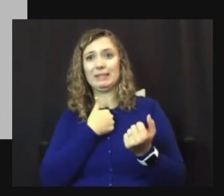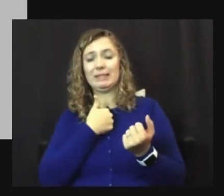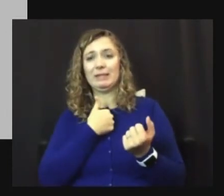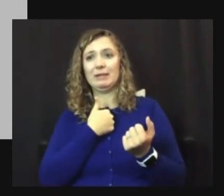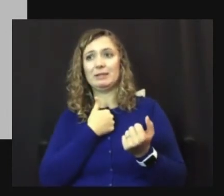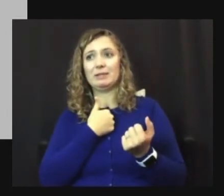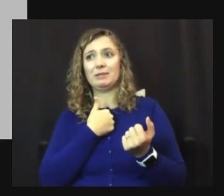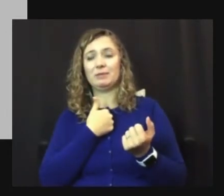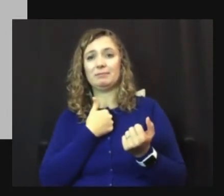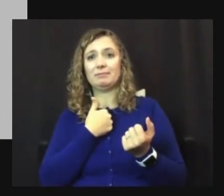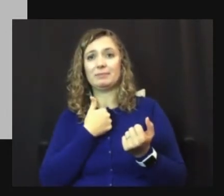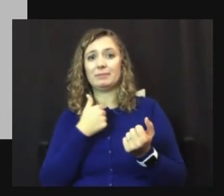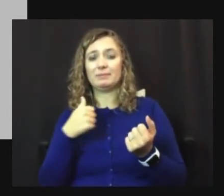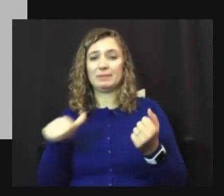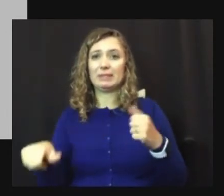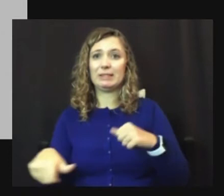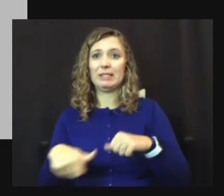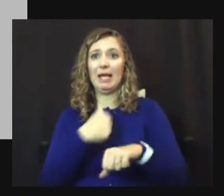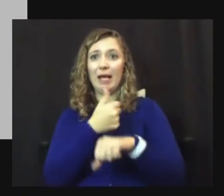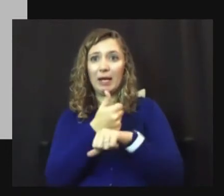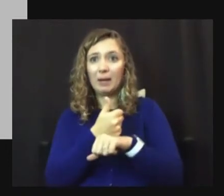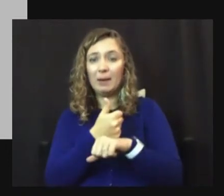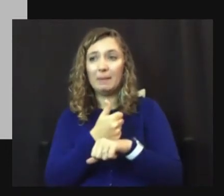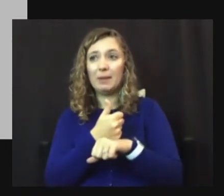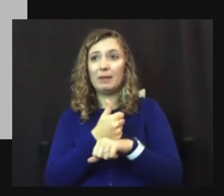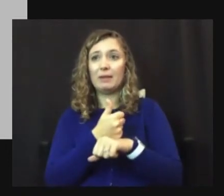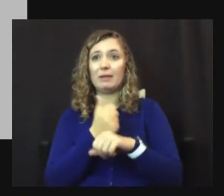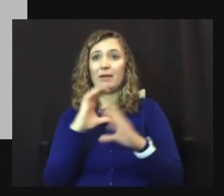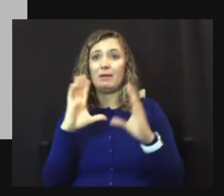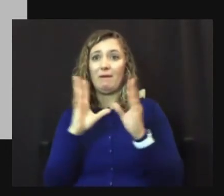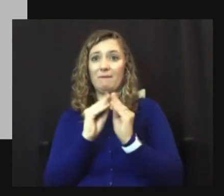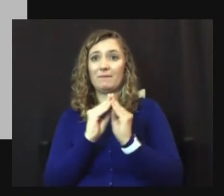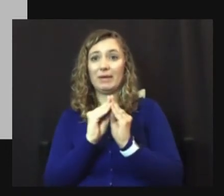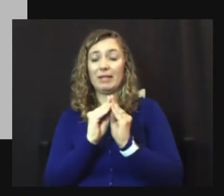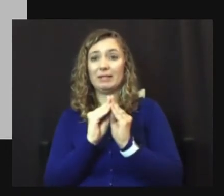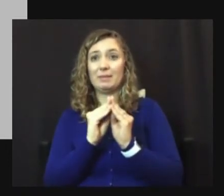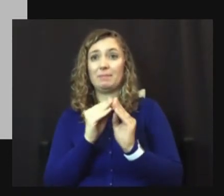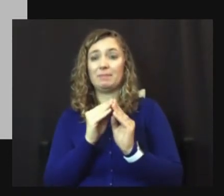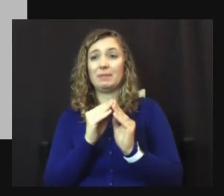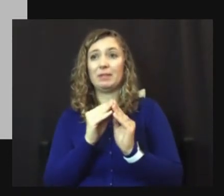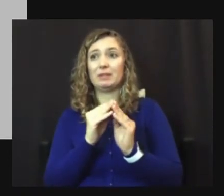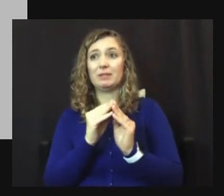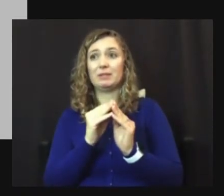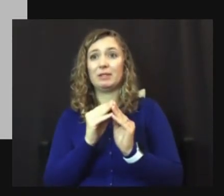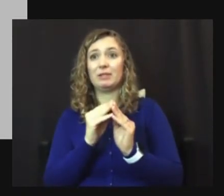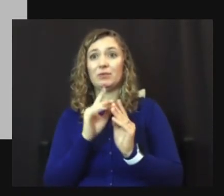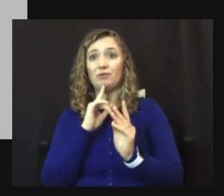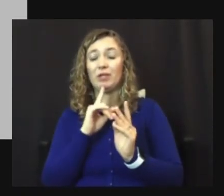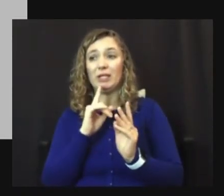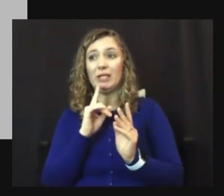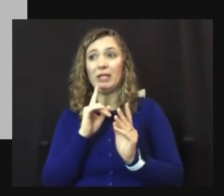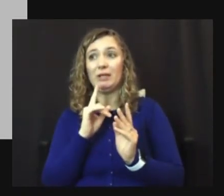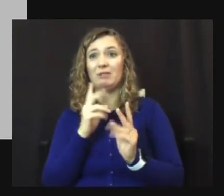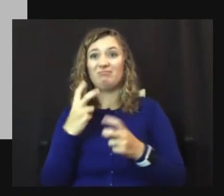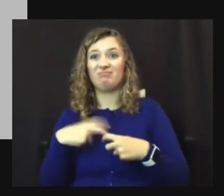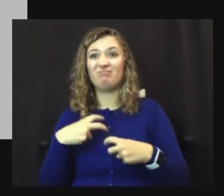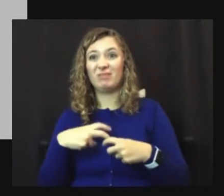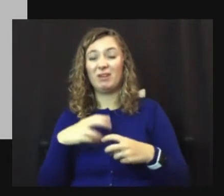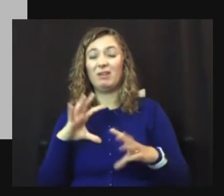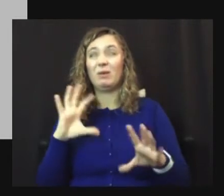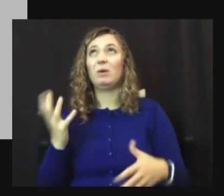conference, our part of it together. It's wrecked me. At the end of each